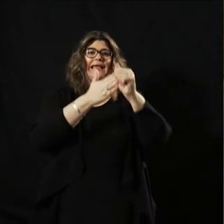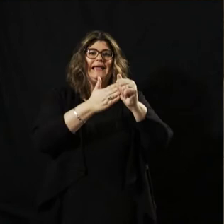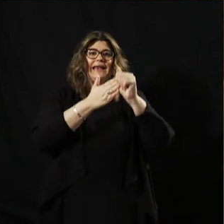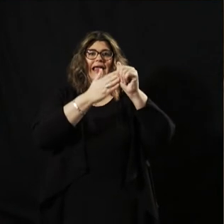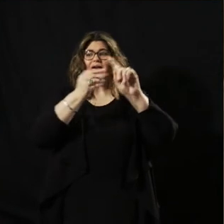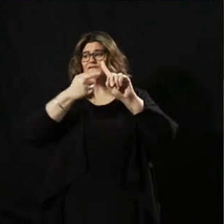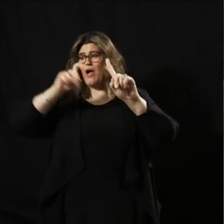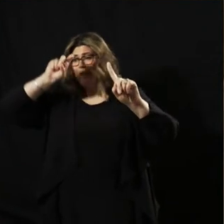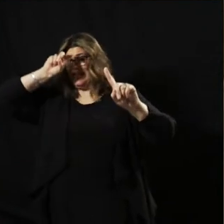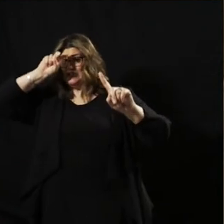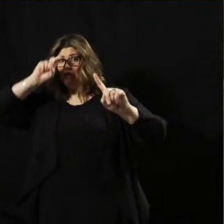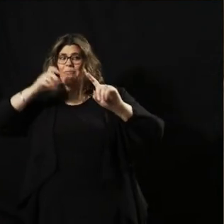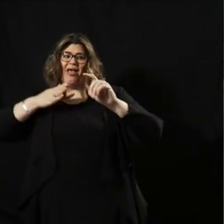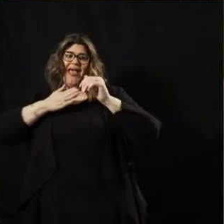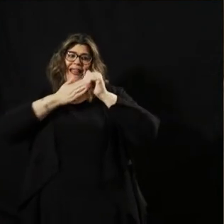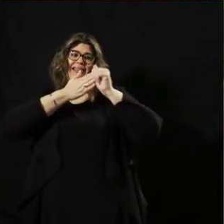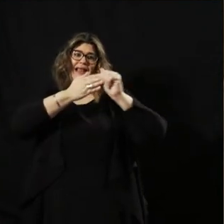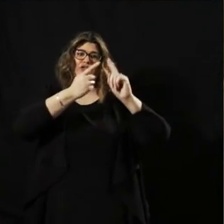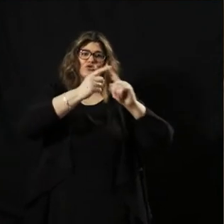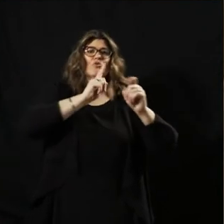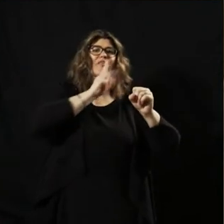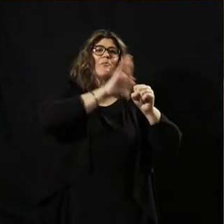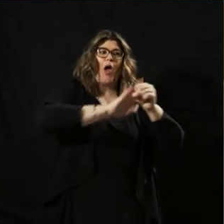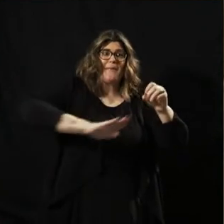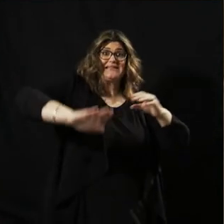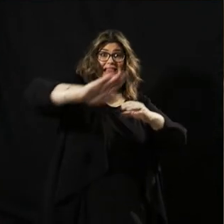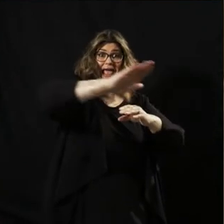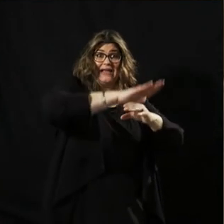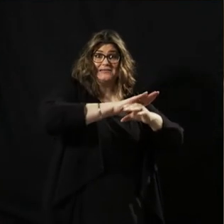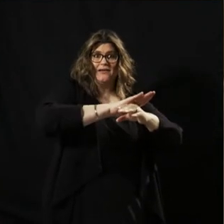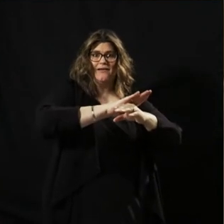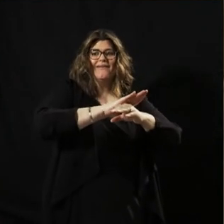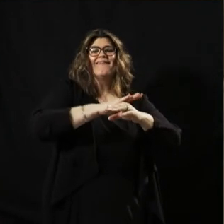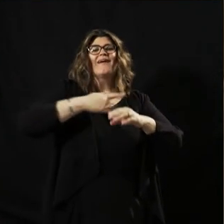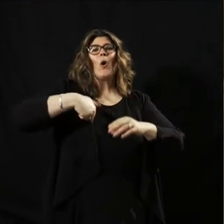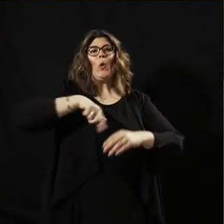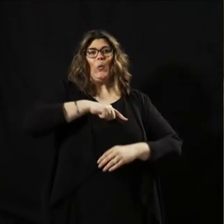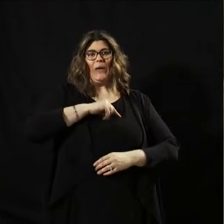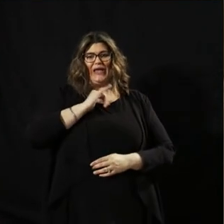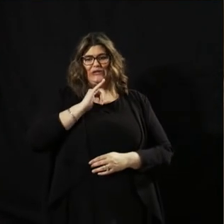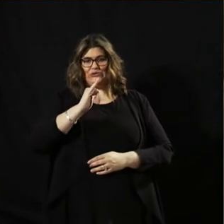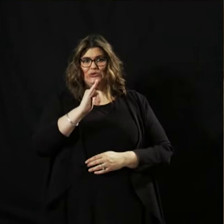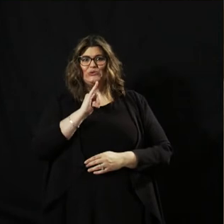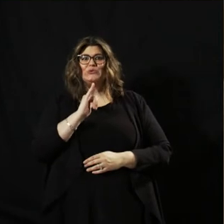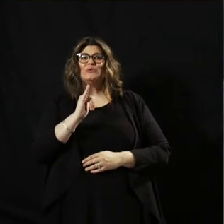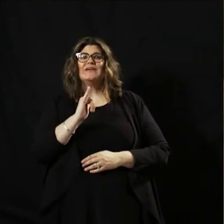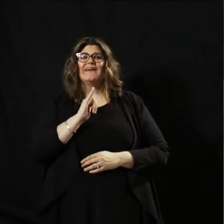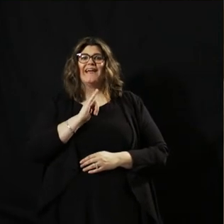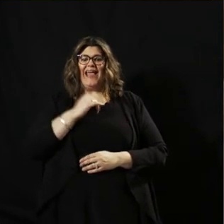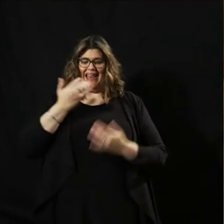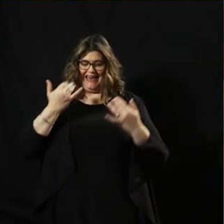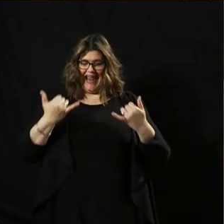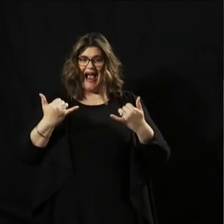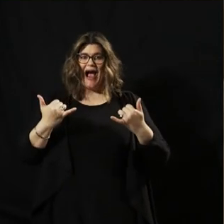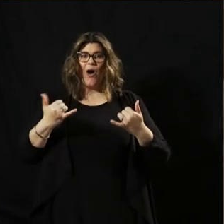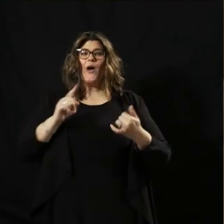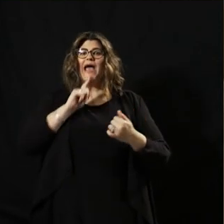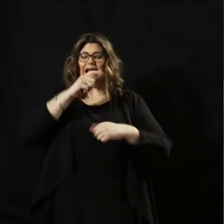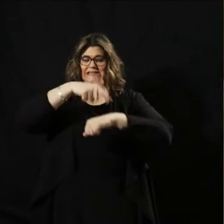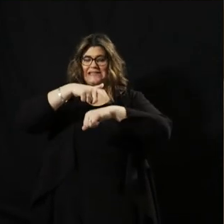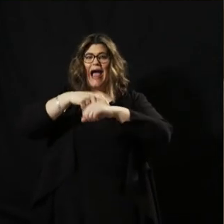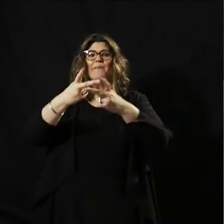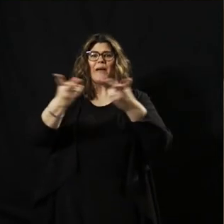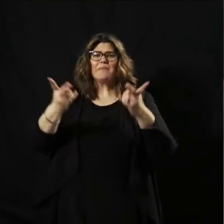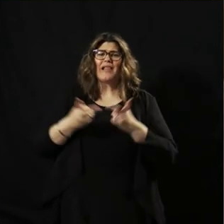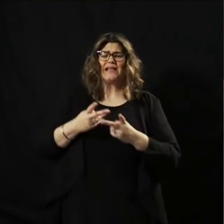Egypt and into the promised land, so too in our time and place, a time of anxiety